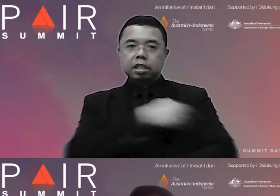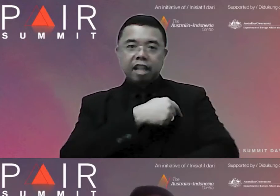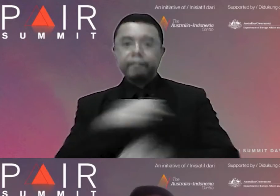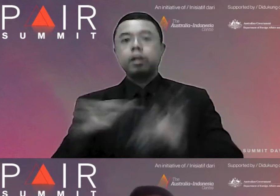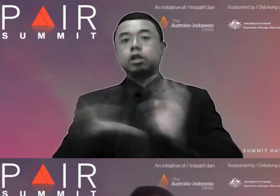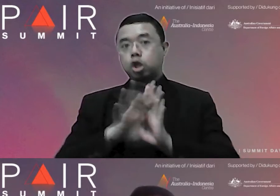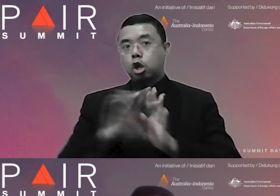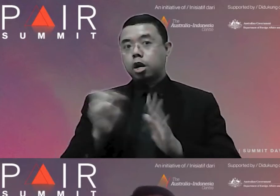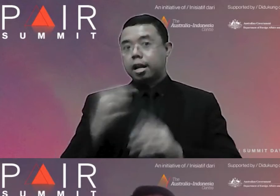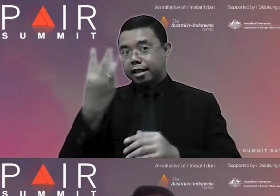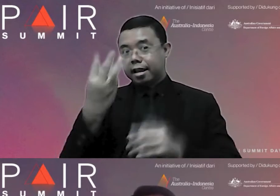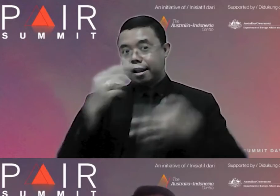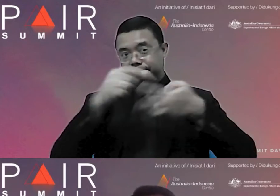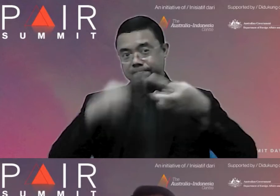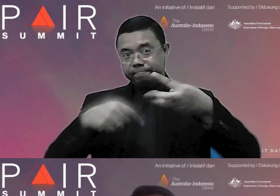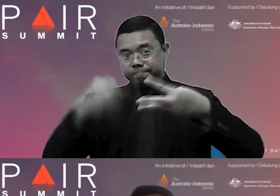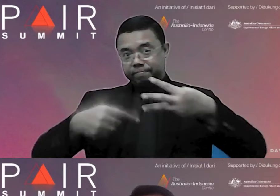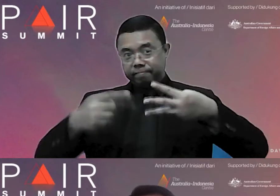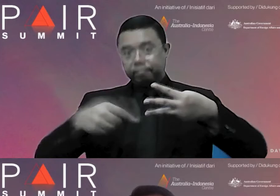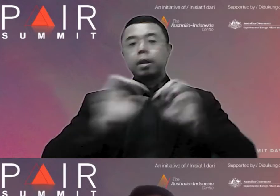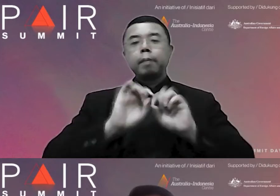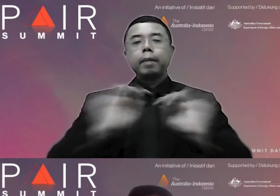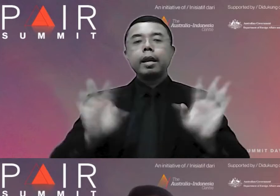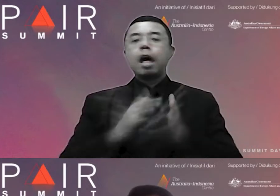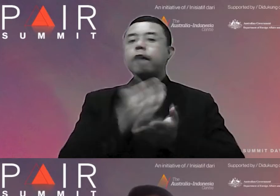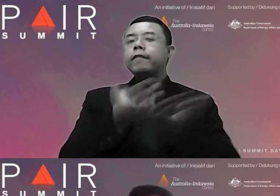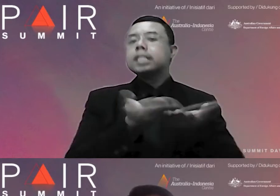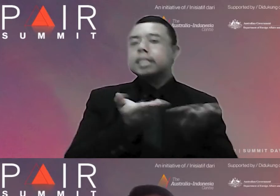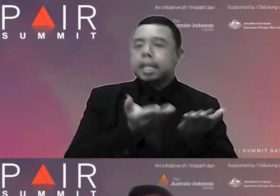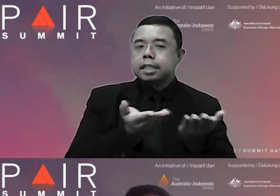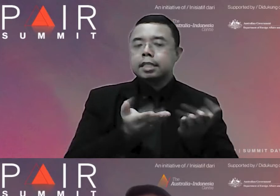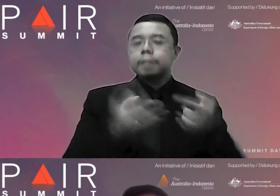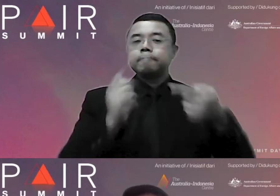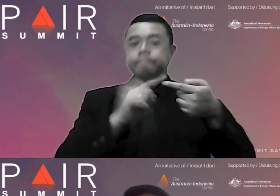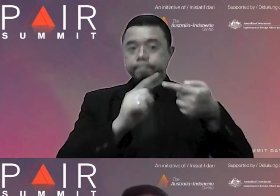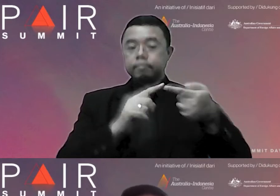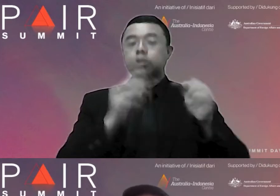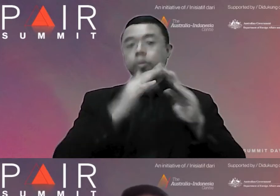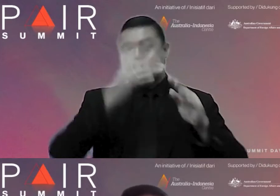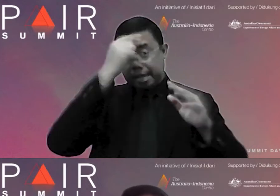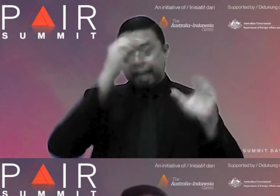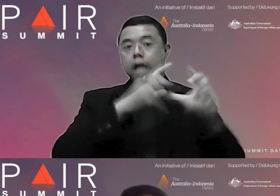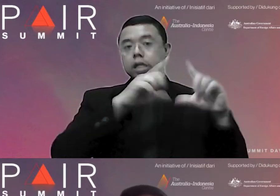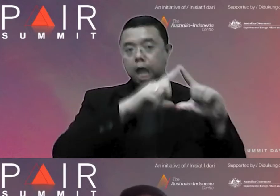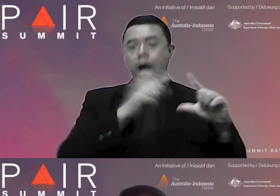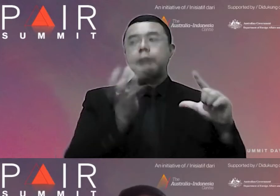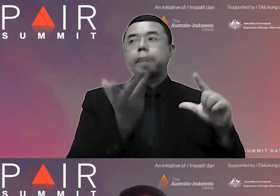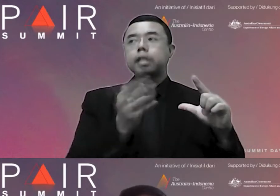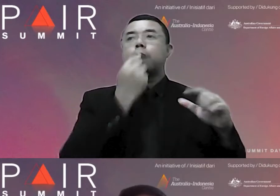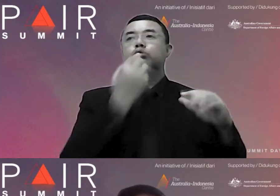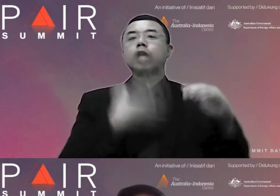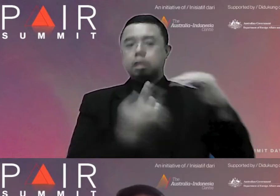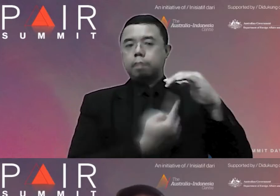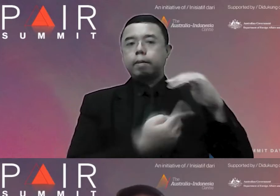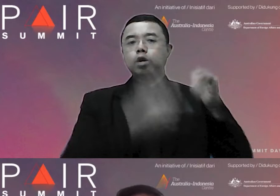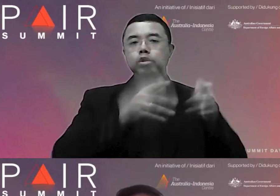facilities. As I mentioned, at the Class A hospital, they have a special isolation room, but not every hospital has that. So the lower classes,